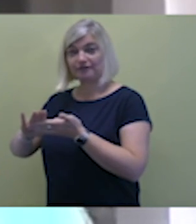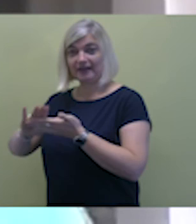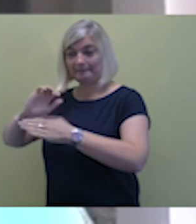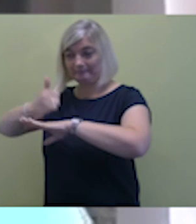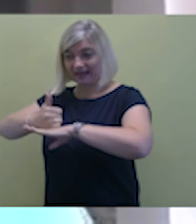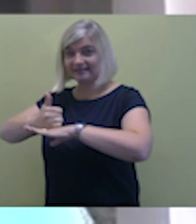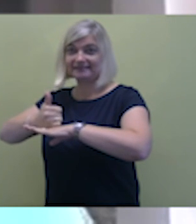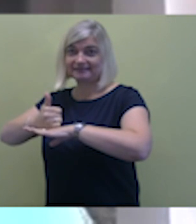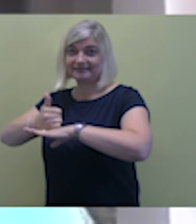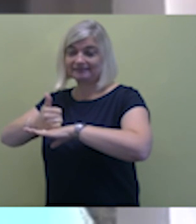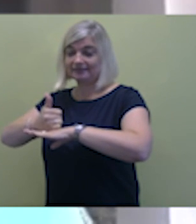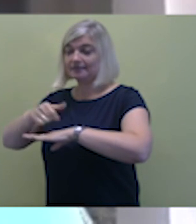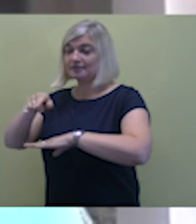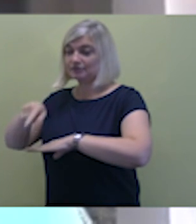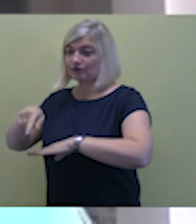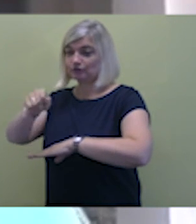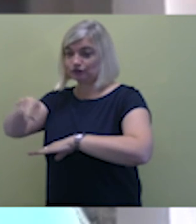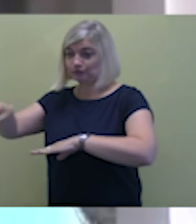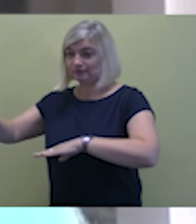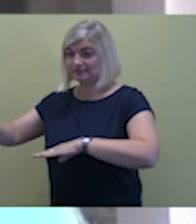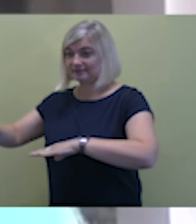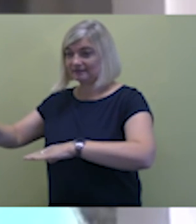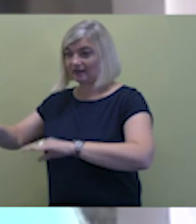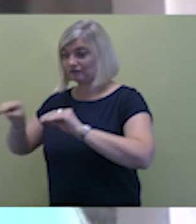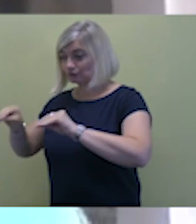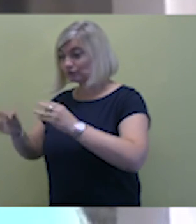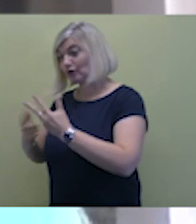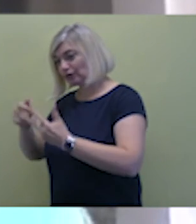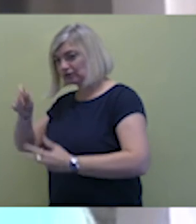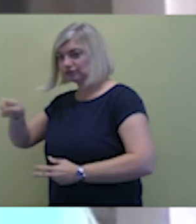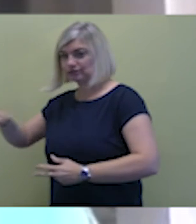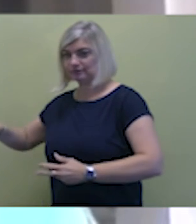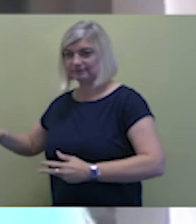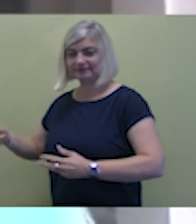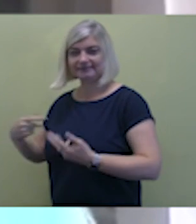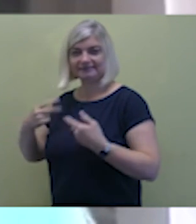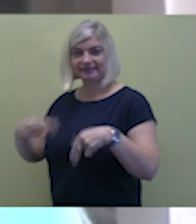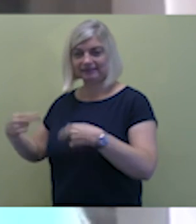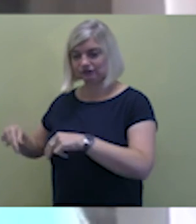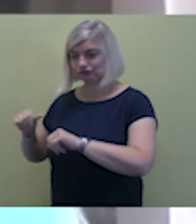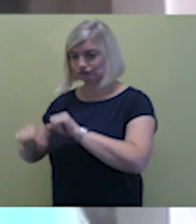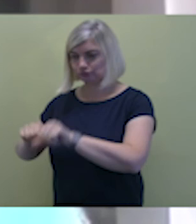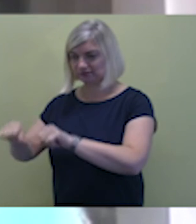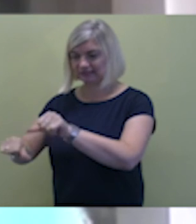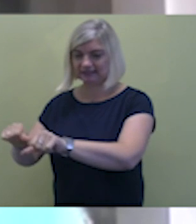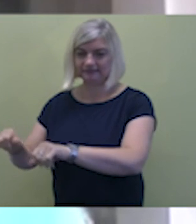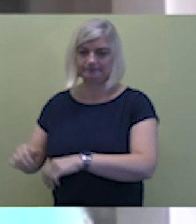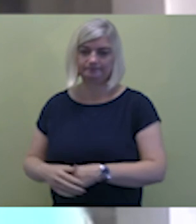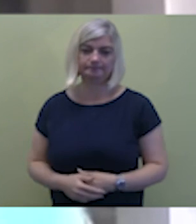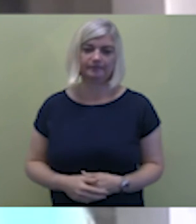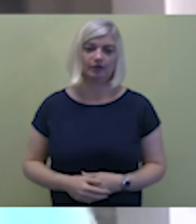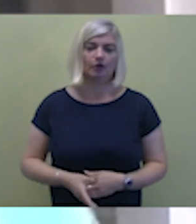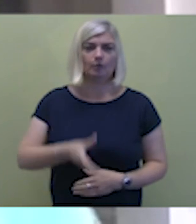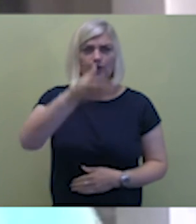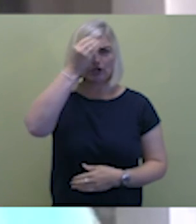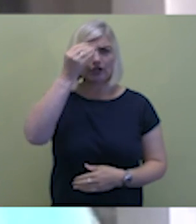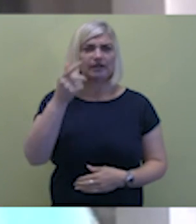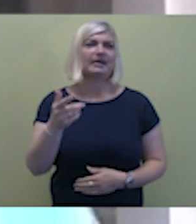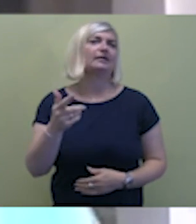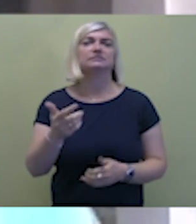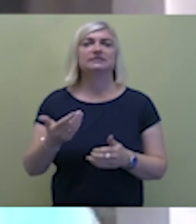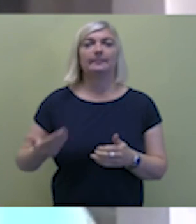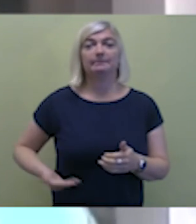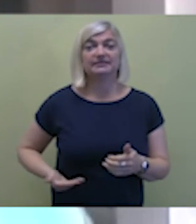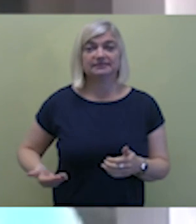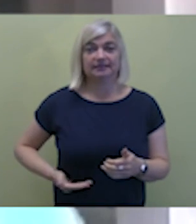choreography that they've learned from other students, which they obviously put to an audience. We obviously look at the industry as well and the business side of it.